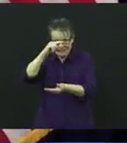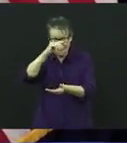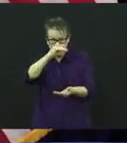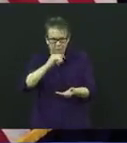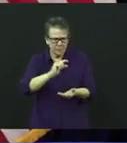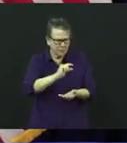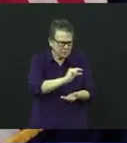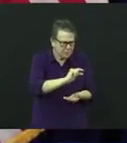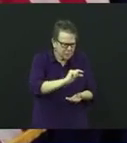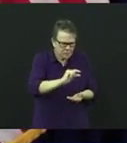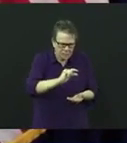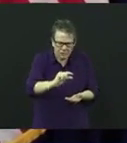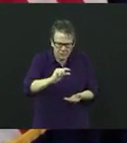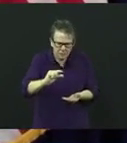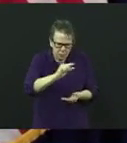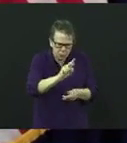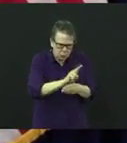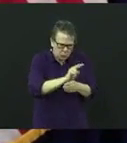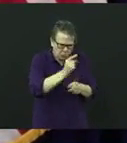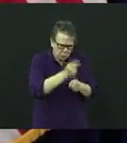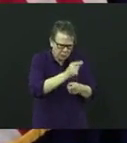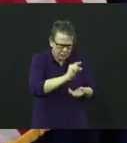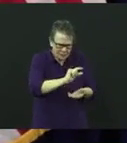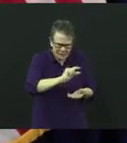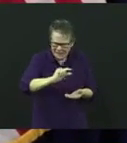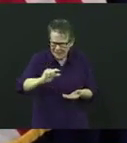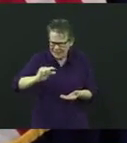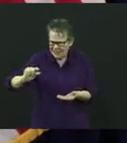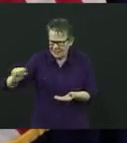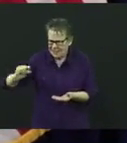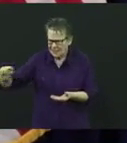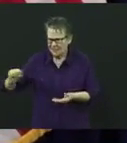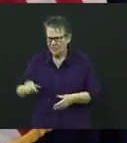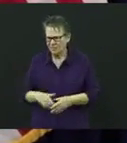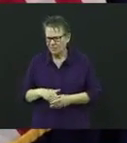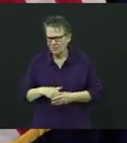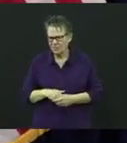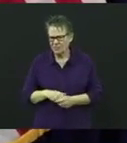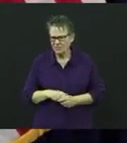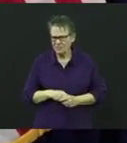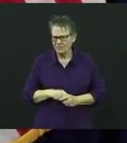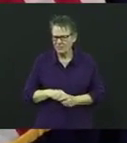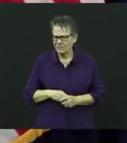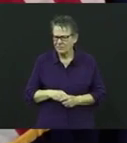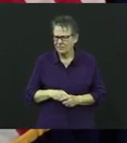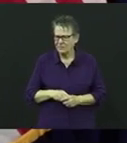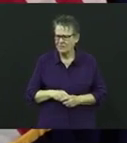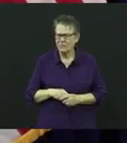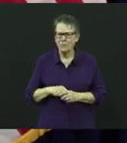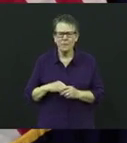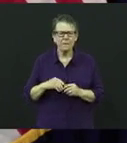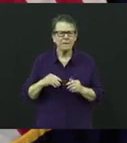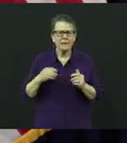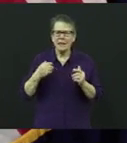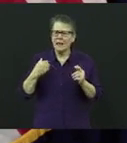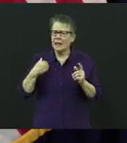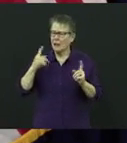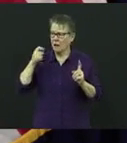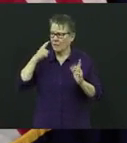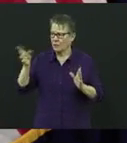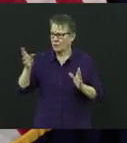the heroism of the healthcare workers and first responders who are at the point of attack, in many cases not with the proper